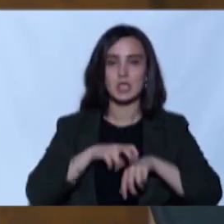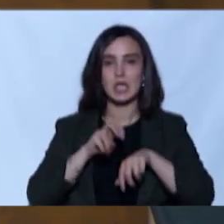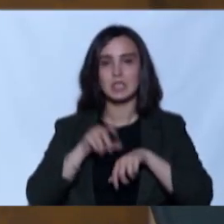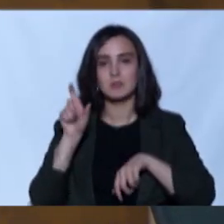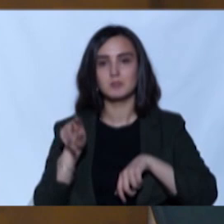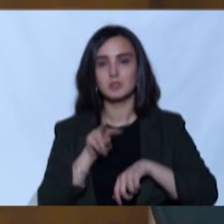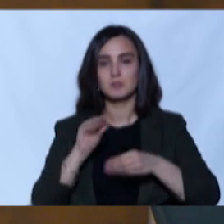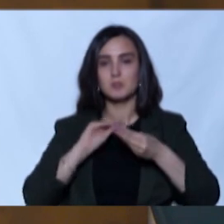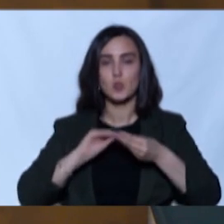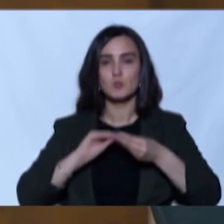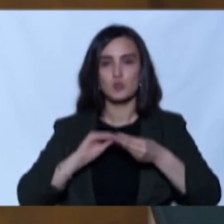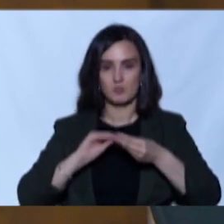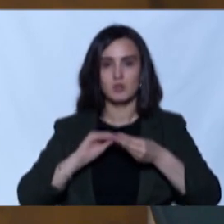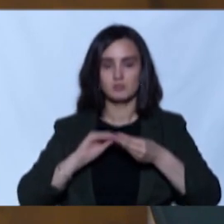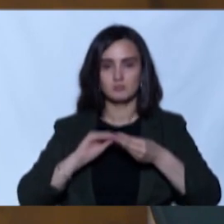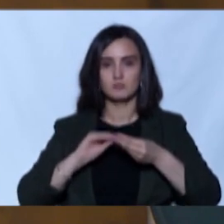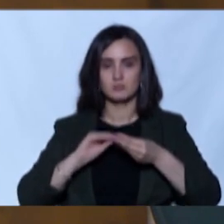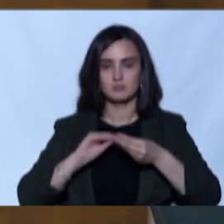well.